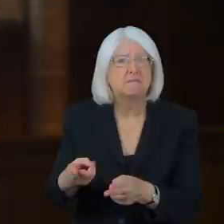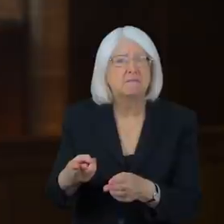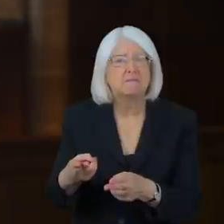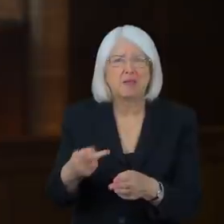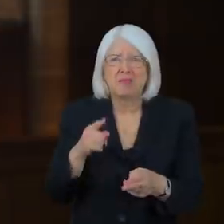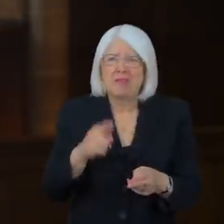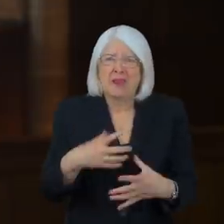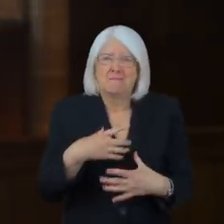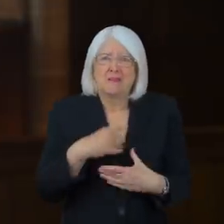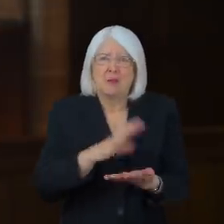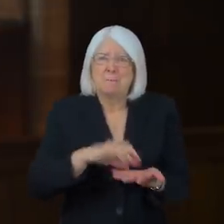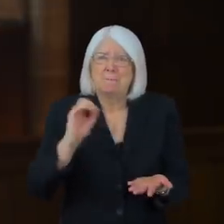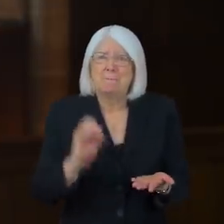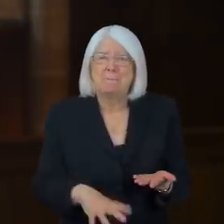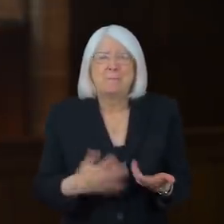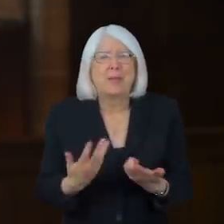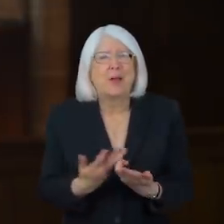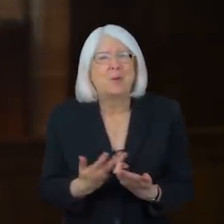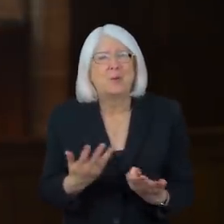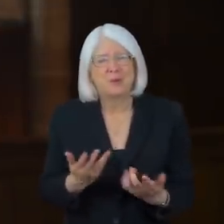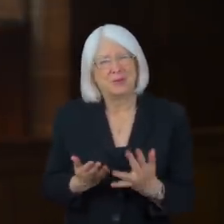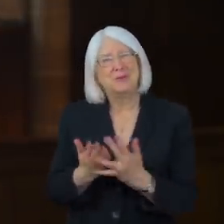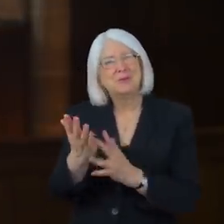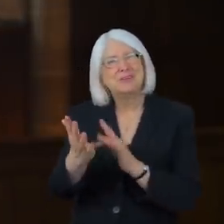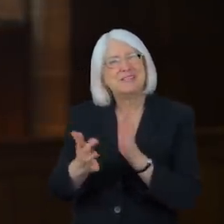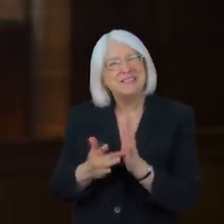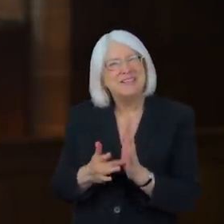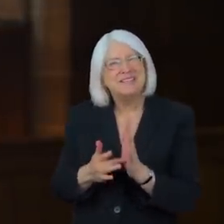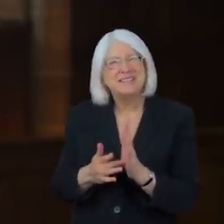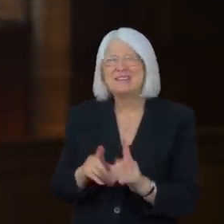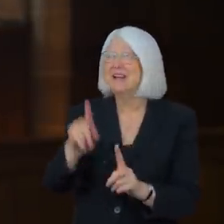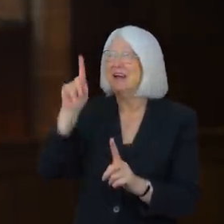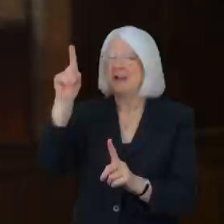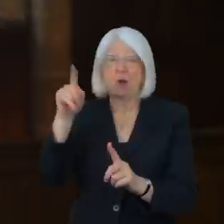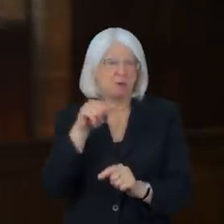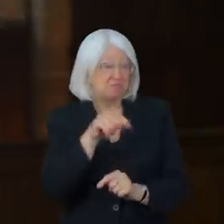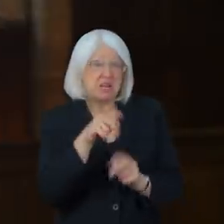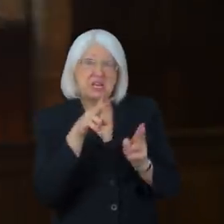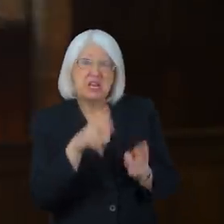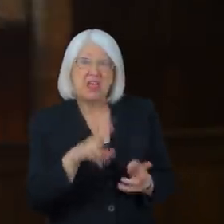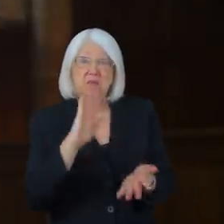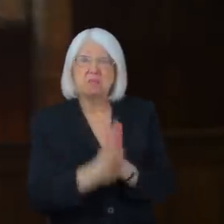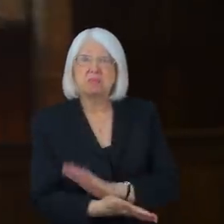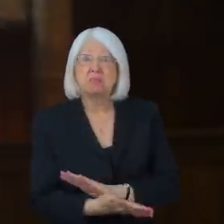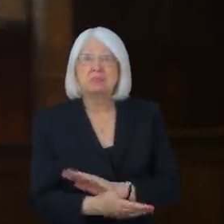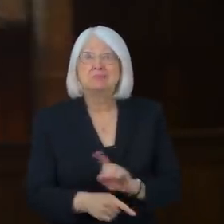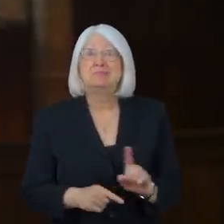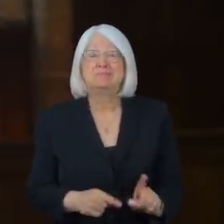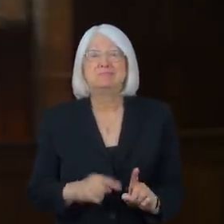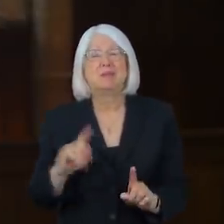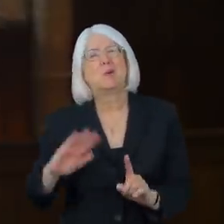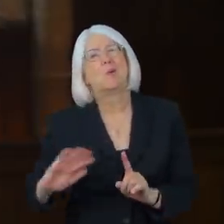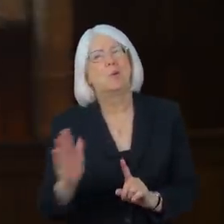lives. Cast out that fear because in Jesus, God has destroyed death. and has